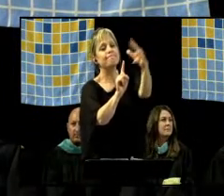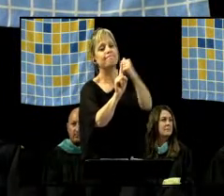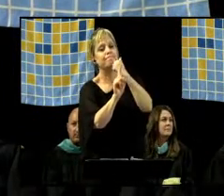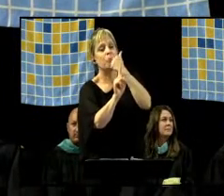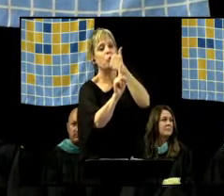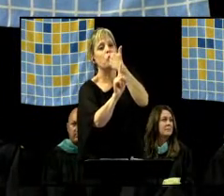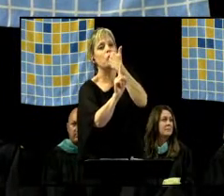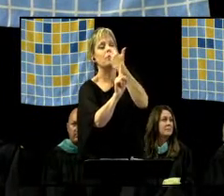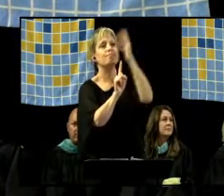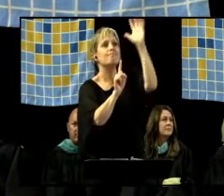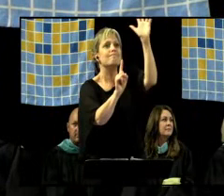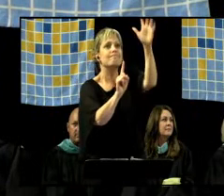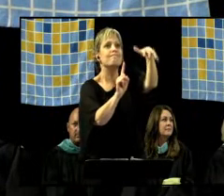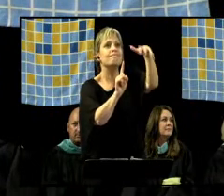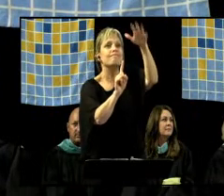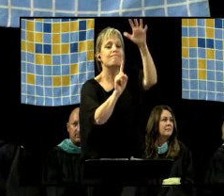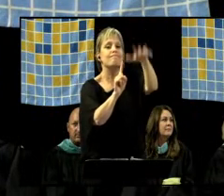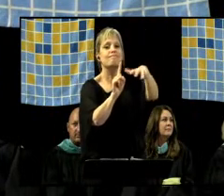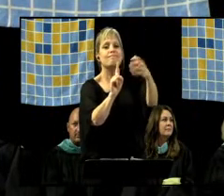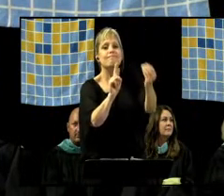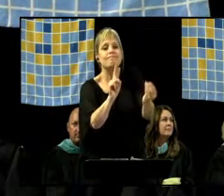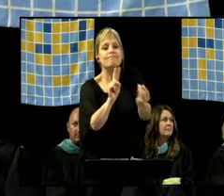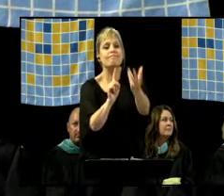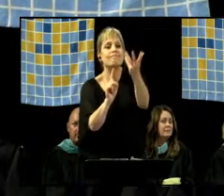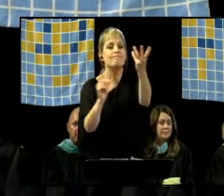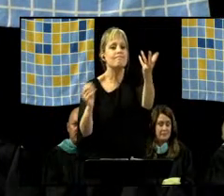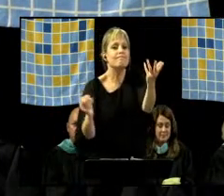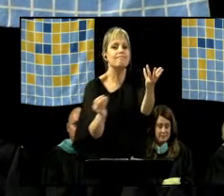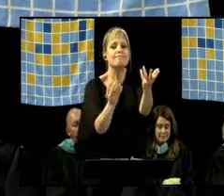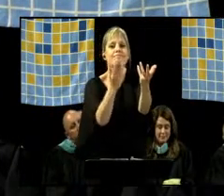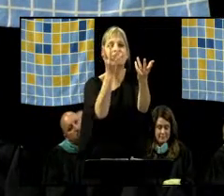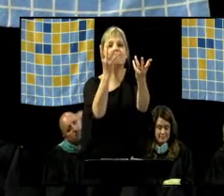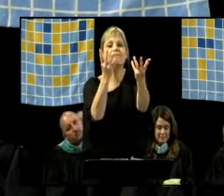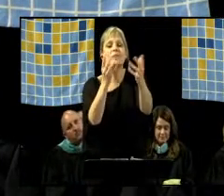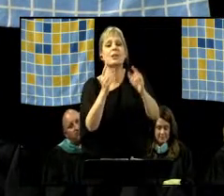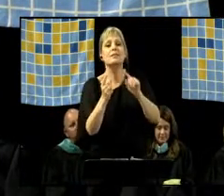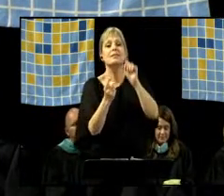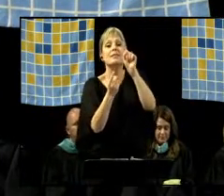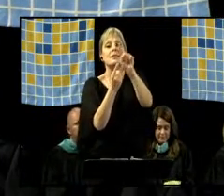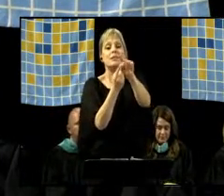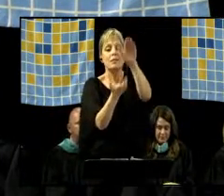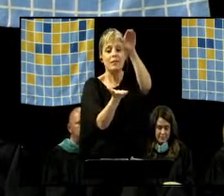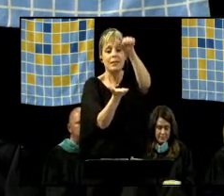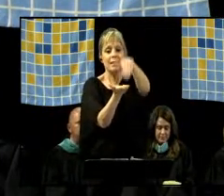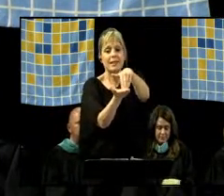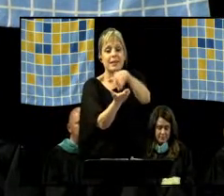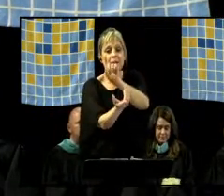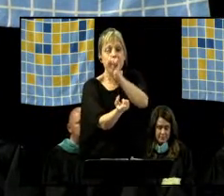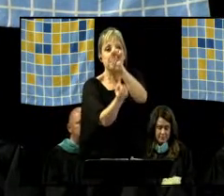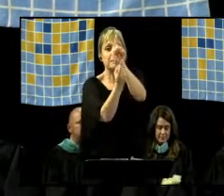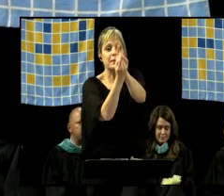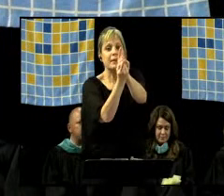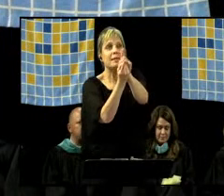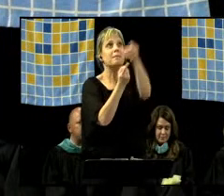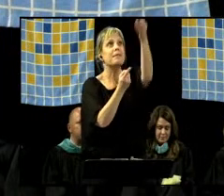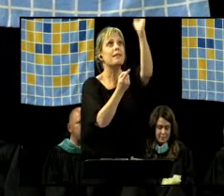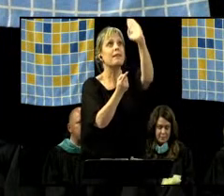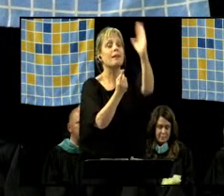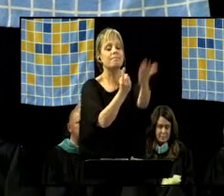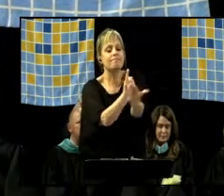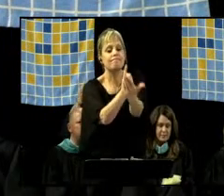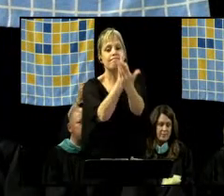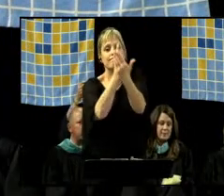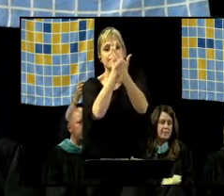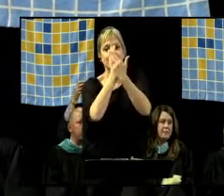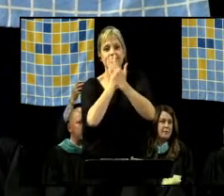your face, the rains fall soft upon your fields. And until we meet again, may God hold you in the palm of his